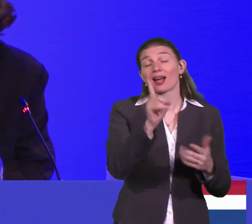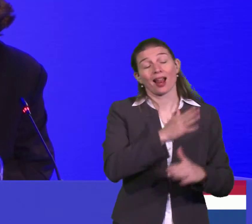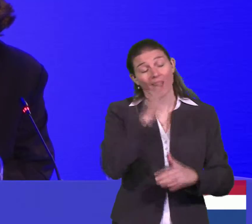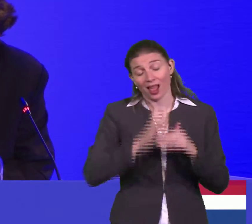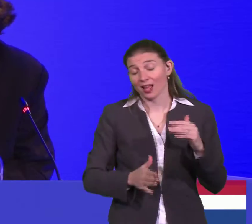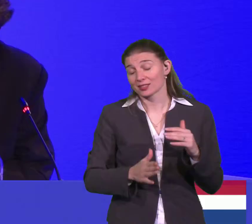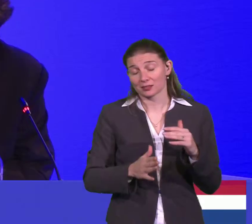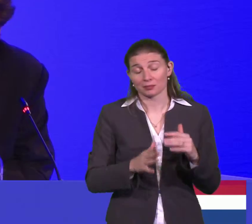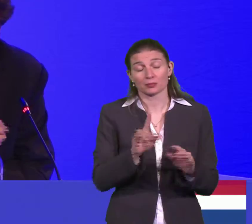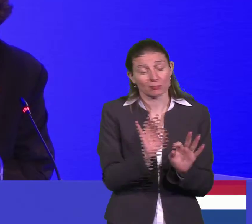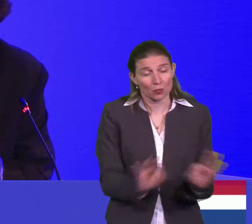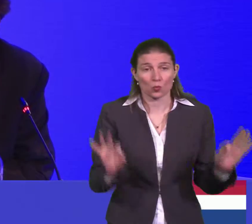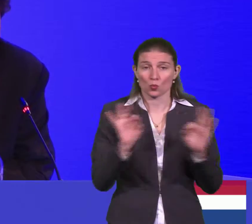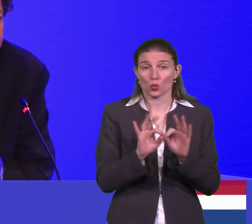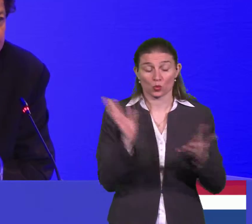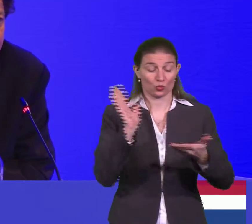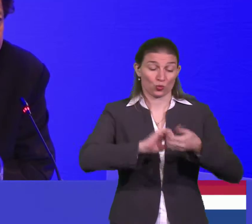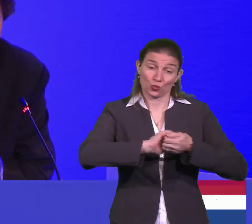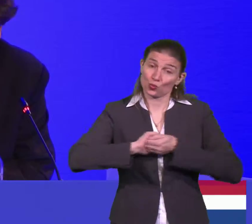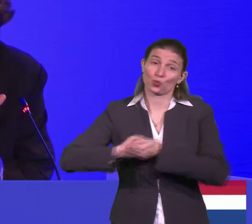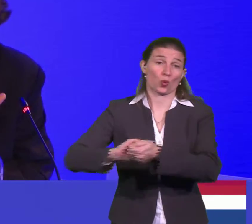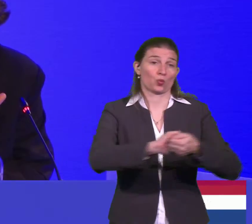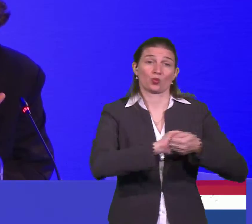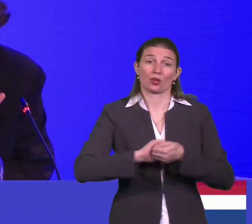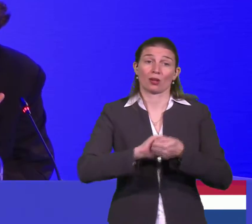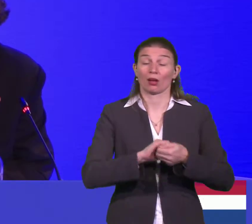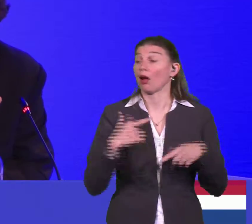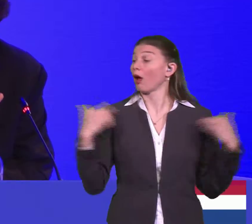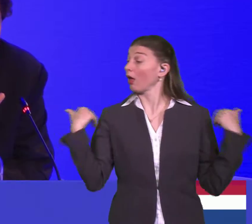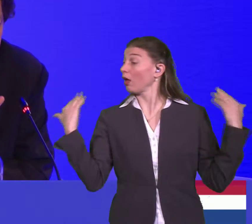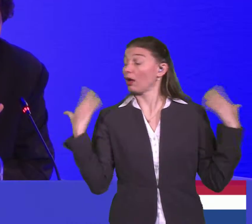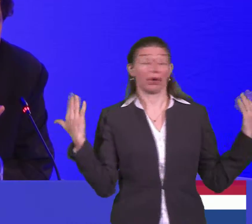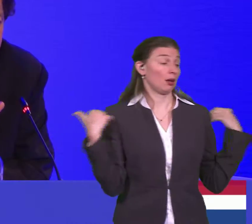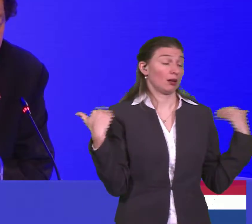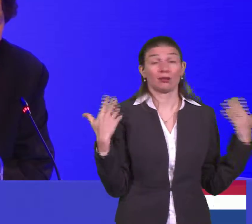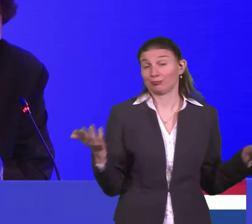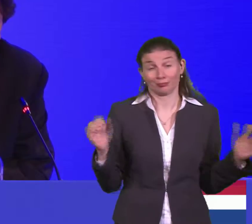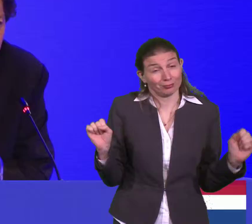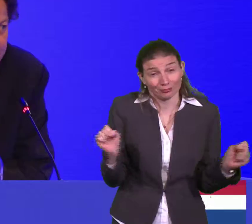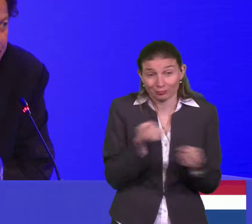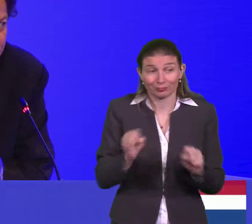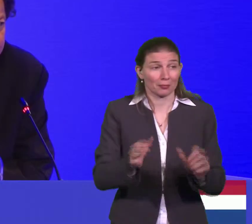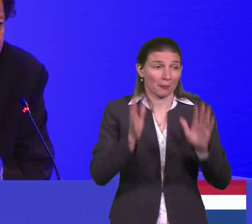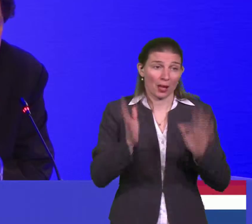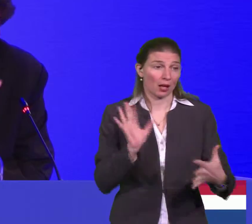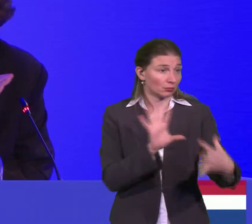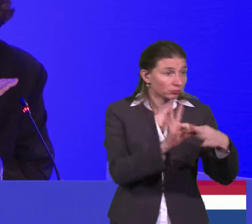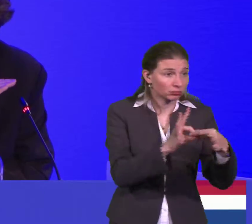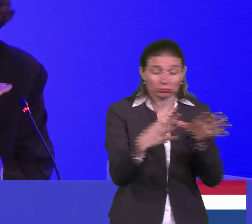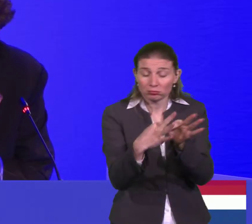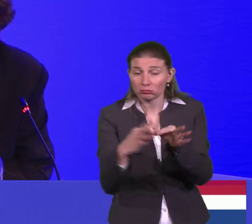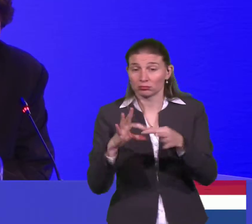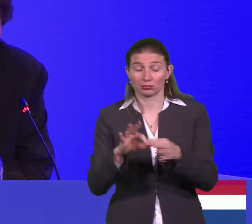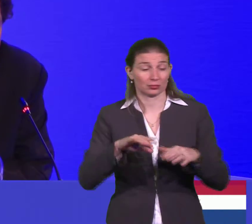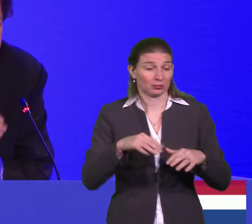Europe. It is not that some countries can say we have nothing to do with it. You can find all kinds of coalitions about the way this works,